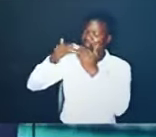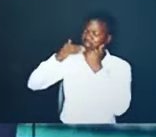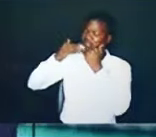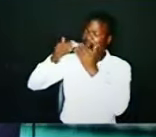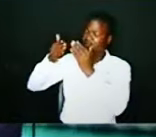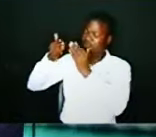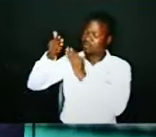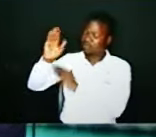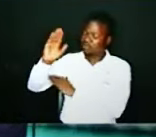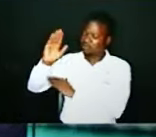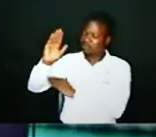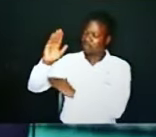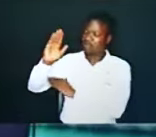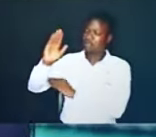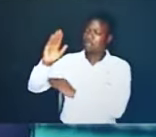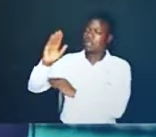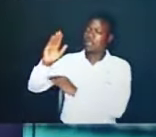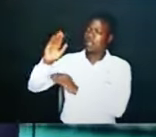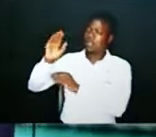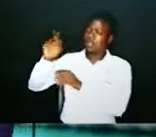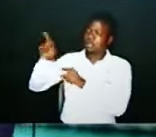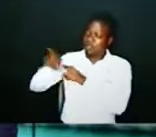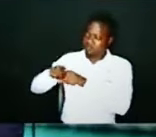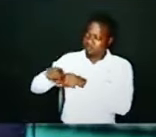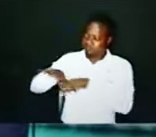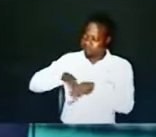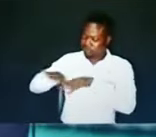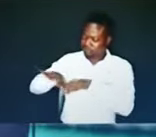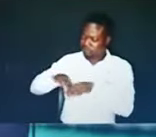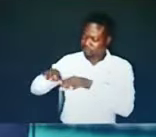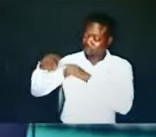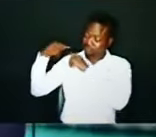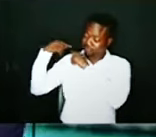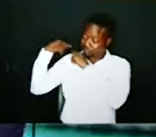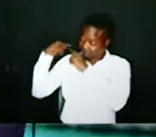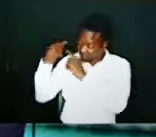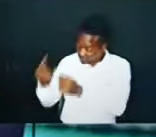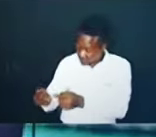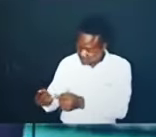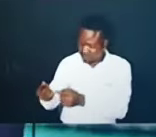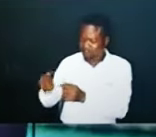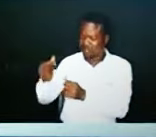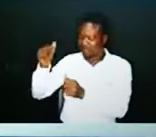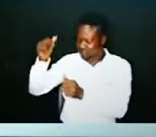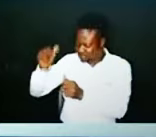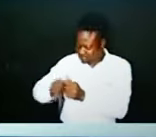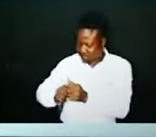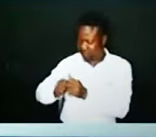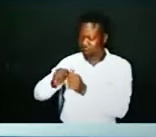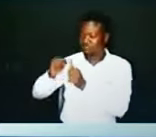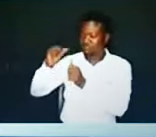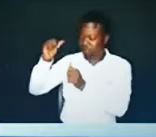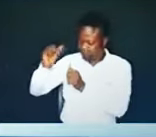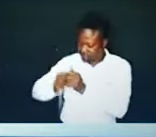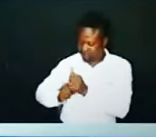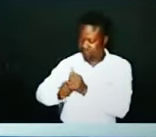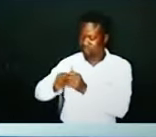he had done before. Na okuto ne nankroma enim dakro emprensa na obompa